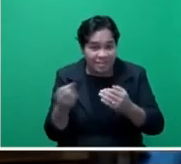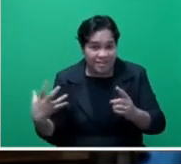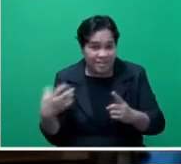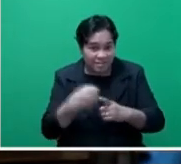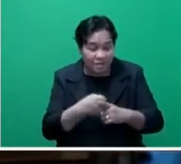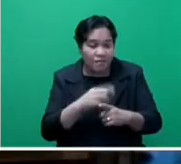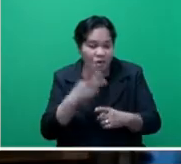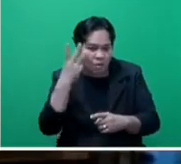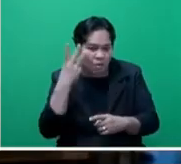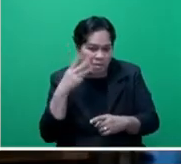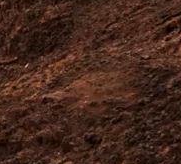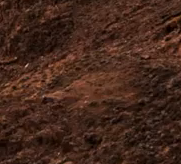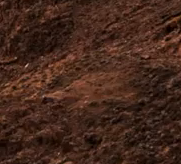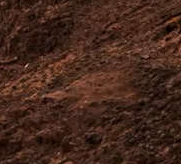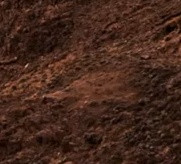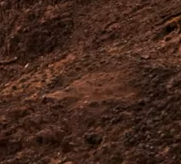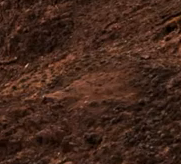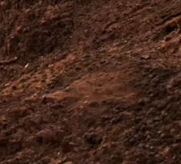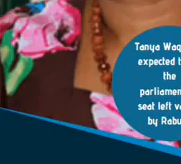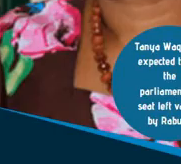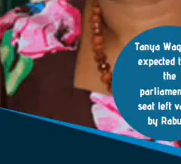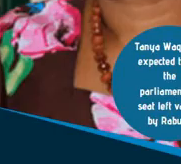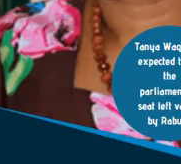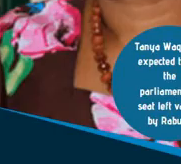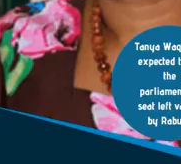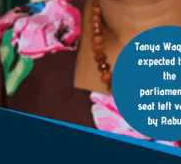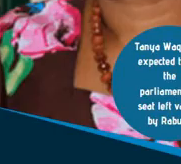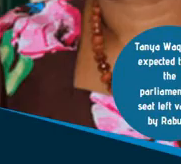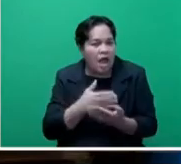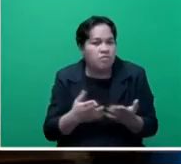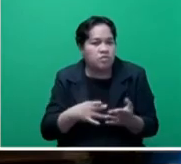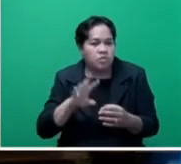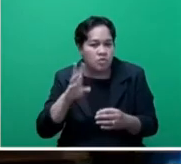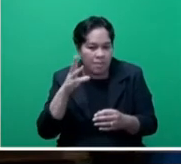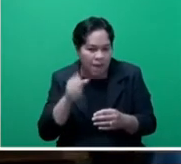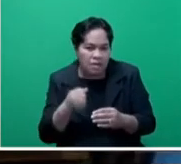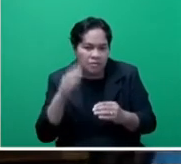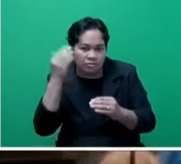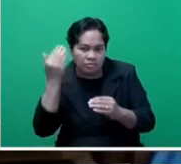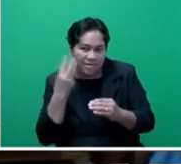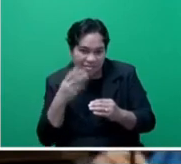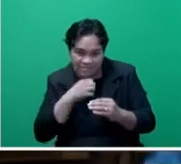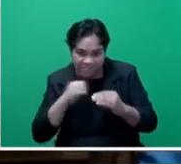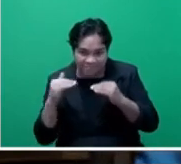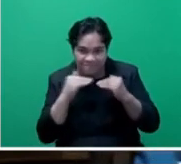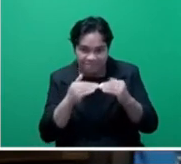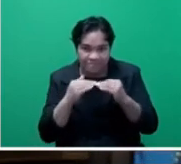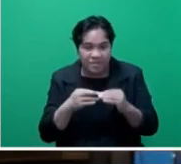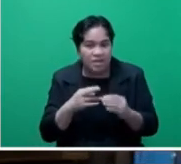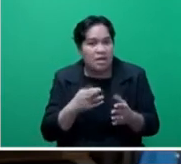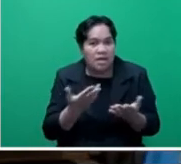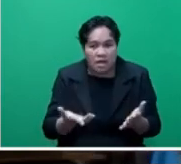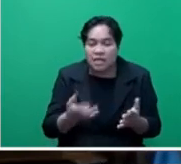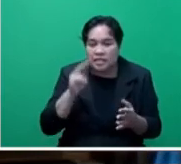women has obviously demanded a more gender-responsive action and policies. The COVID situation would have